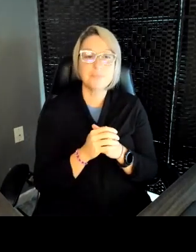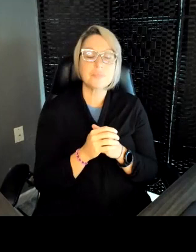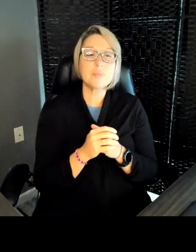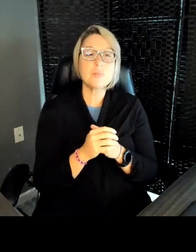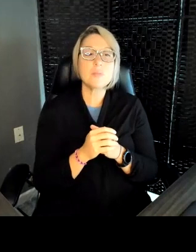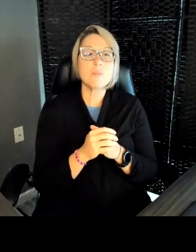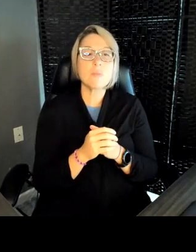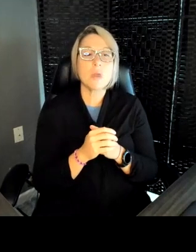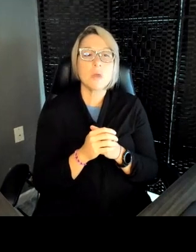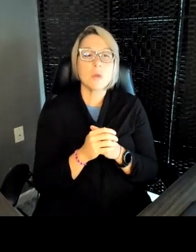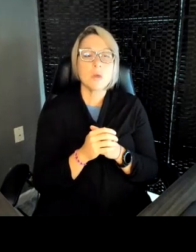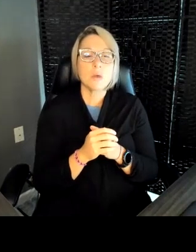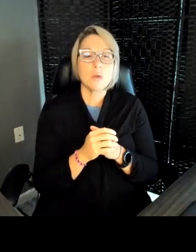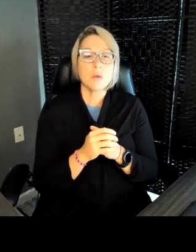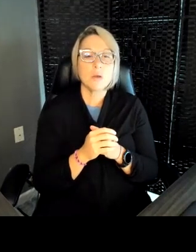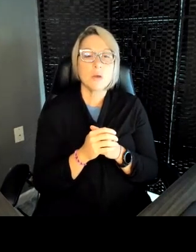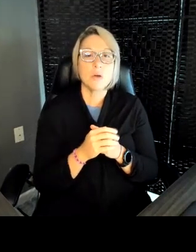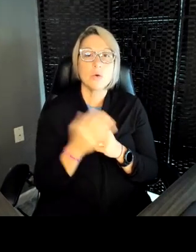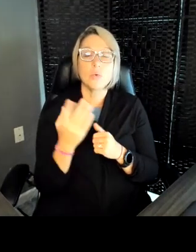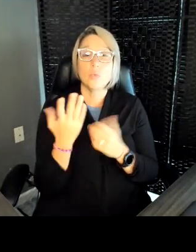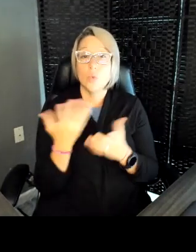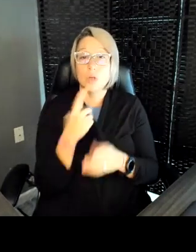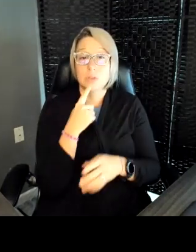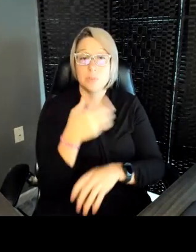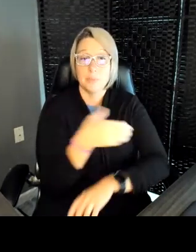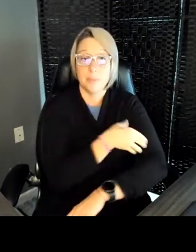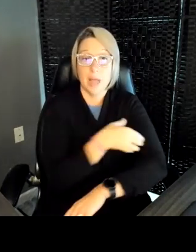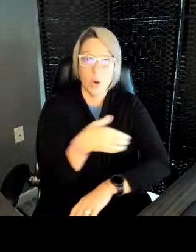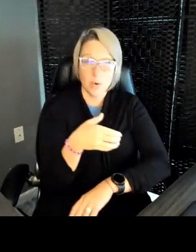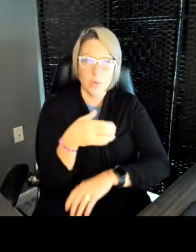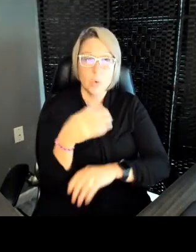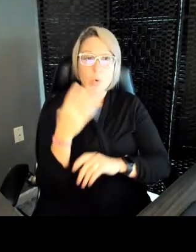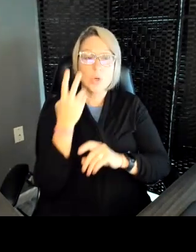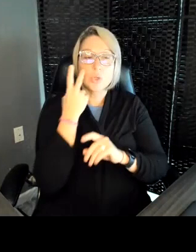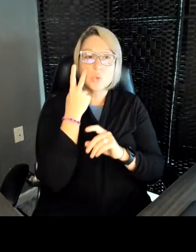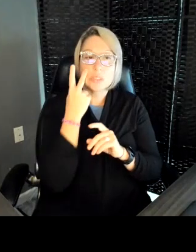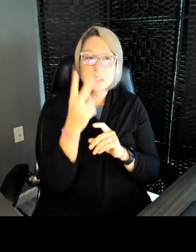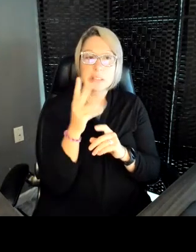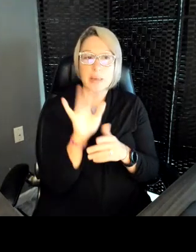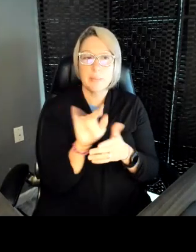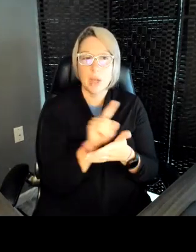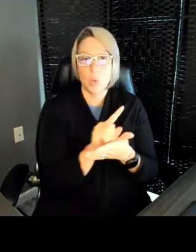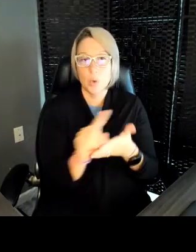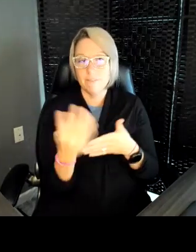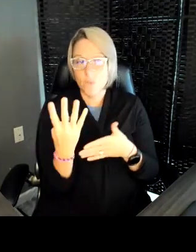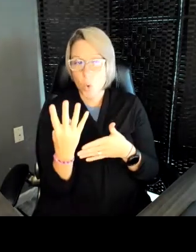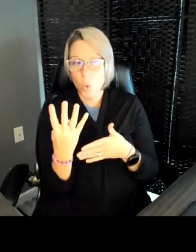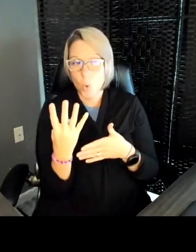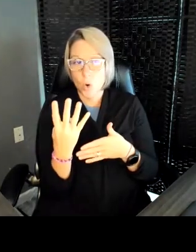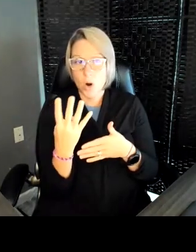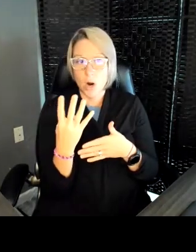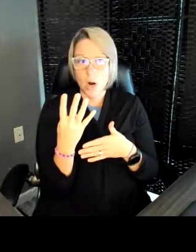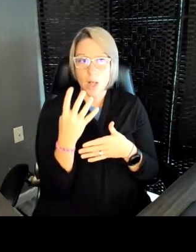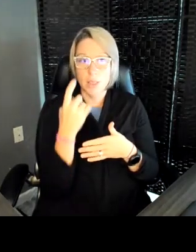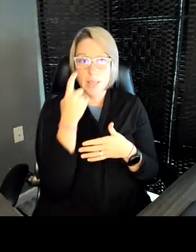reasons. But what's really powerful about this is that you start to see by week 4, the eye is